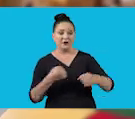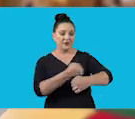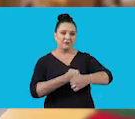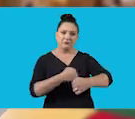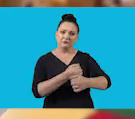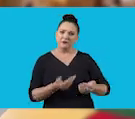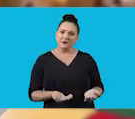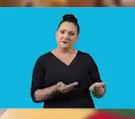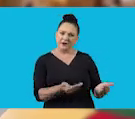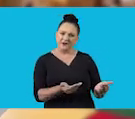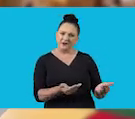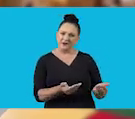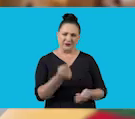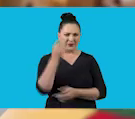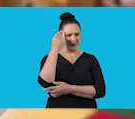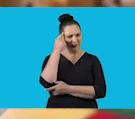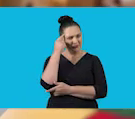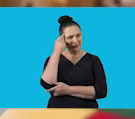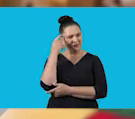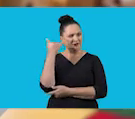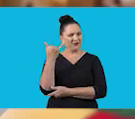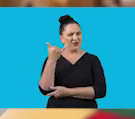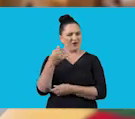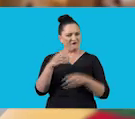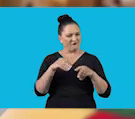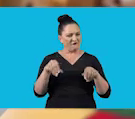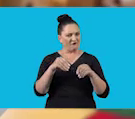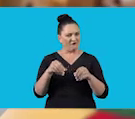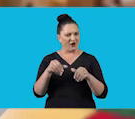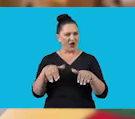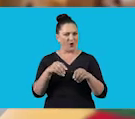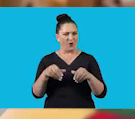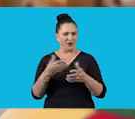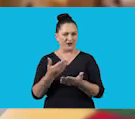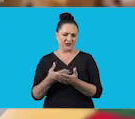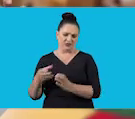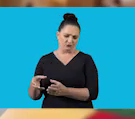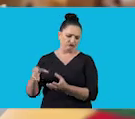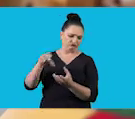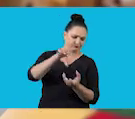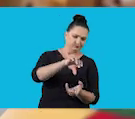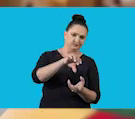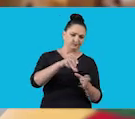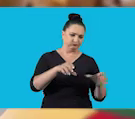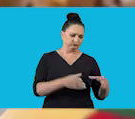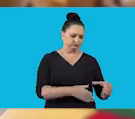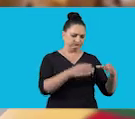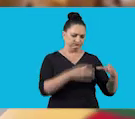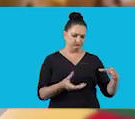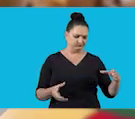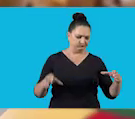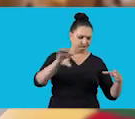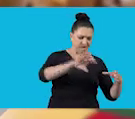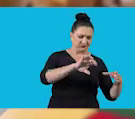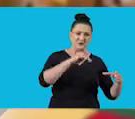that you can be able to pour a flour? And if flour can be poured from one container to the next, does it make flour to be